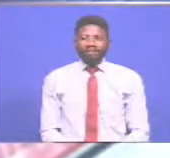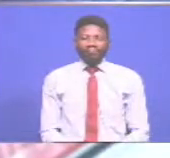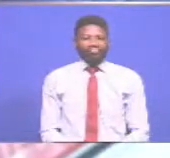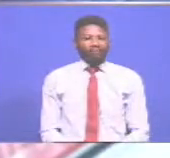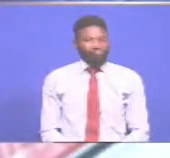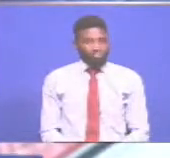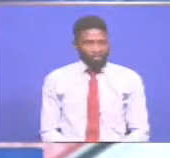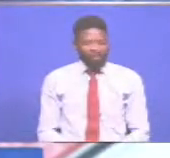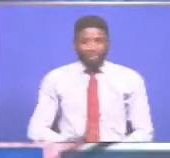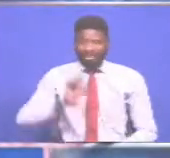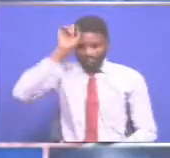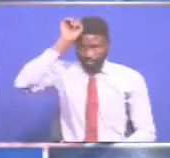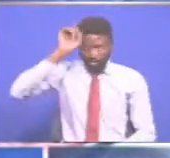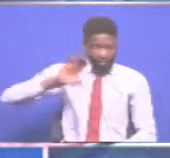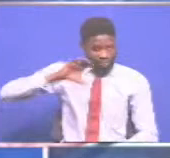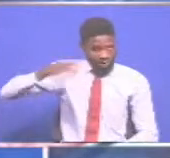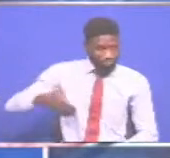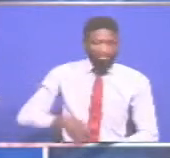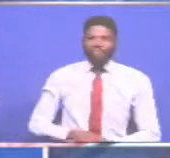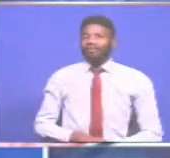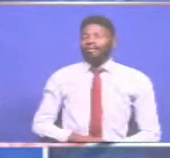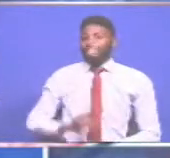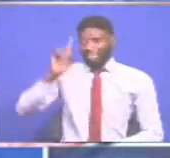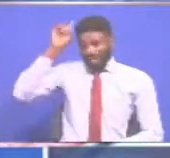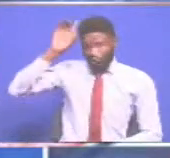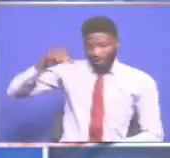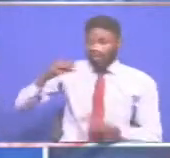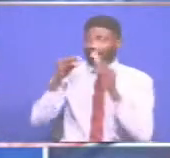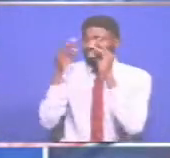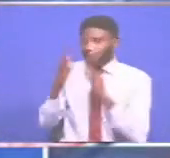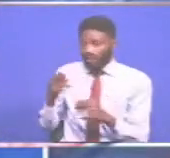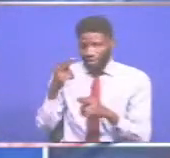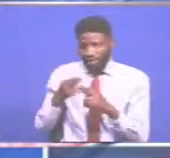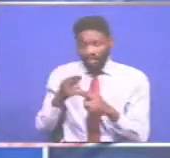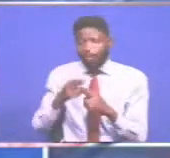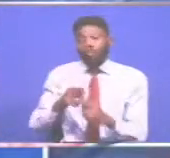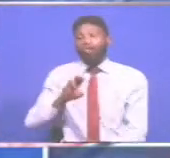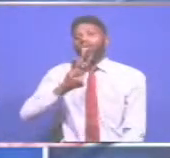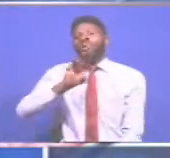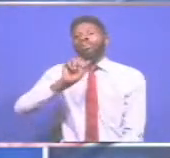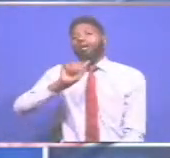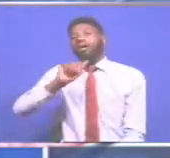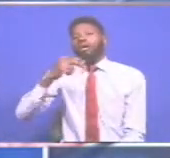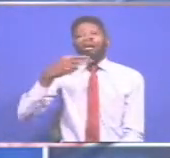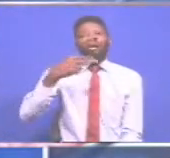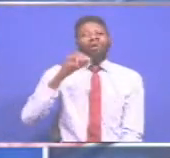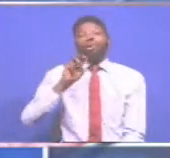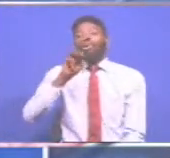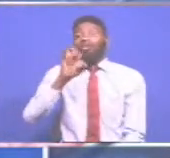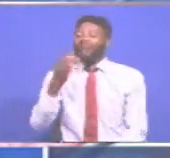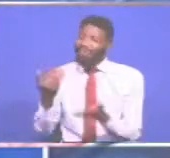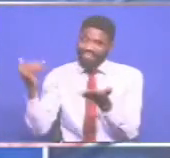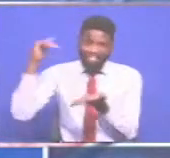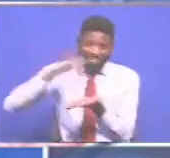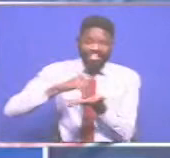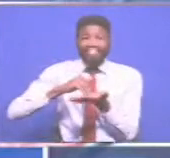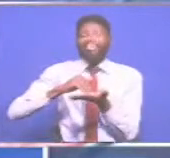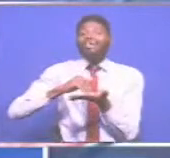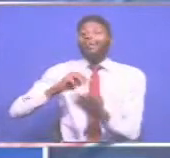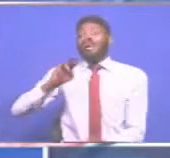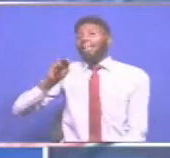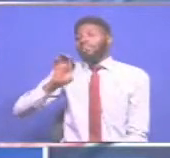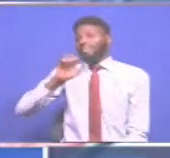In Nyandarua County, embattled Nyandarua County Speaker Ndegwa Wahome has yet again been impeached by the County